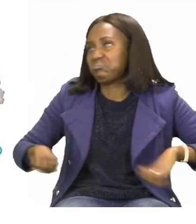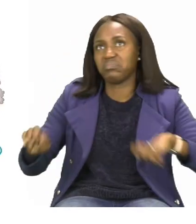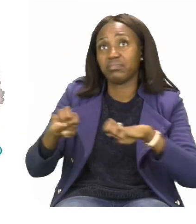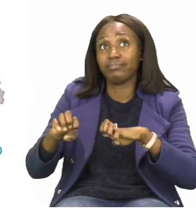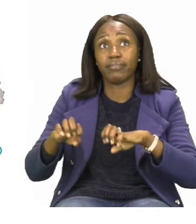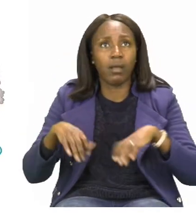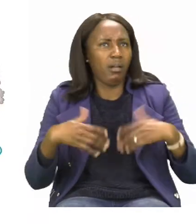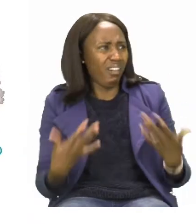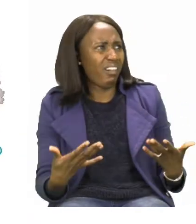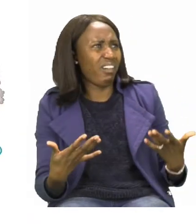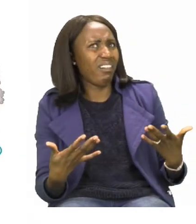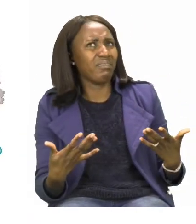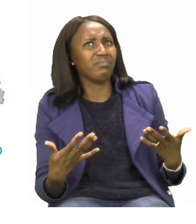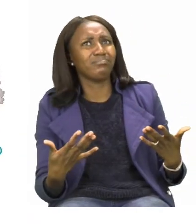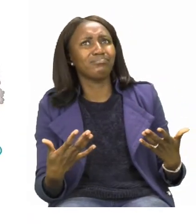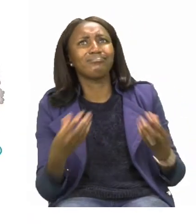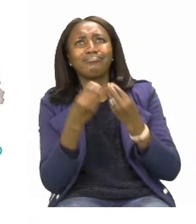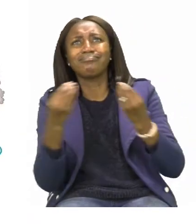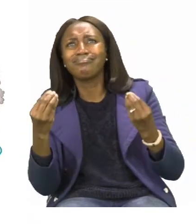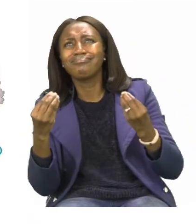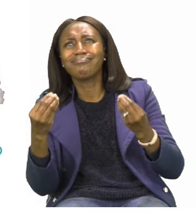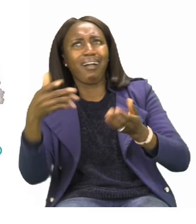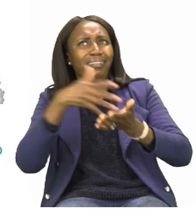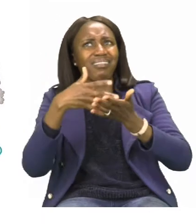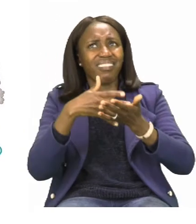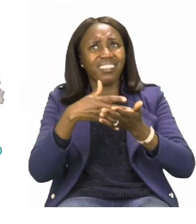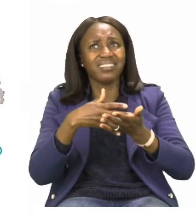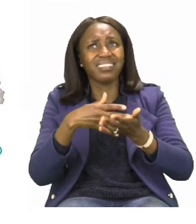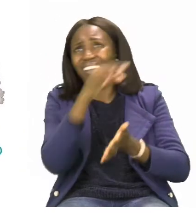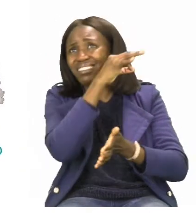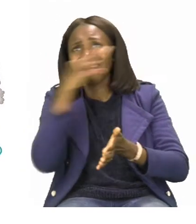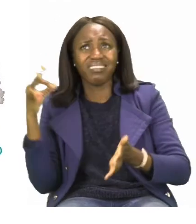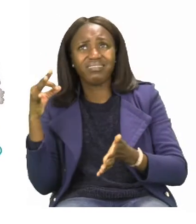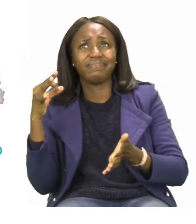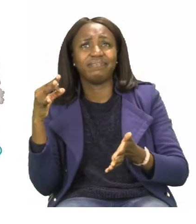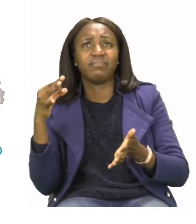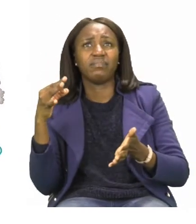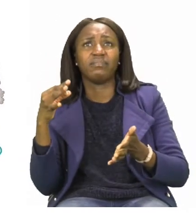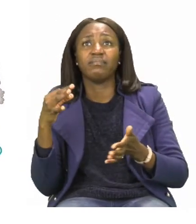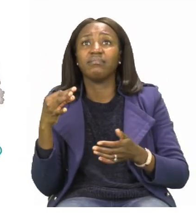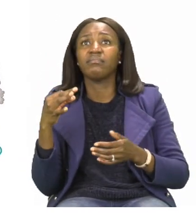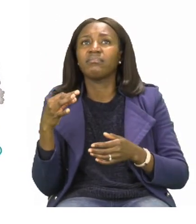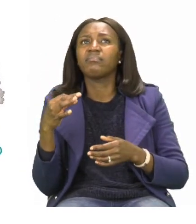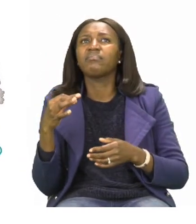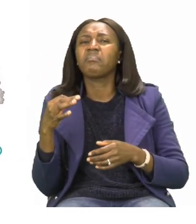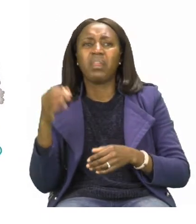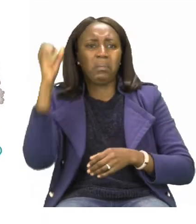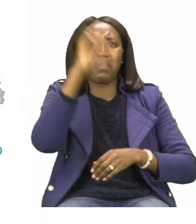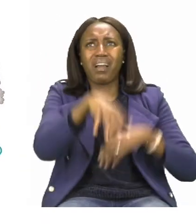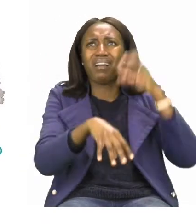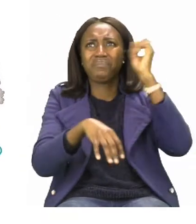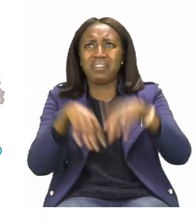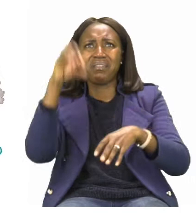Some children are just lazy and selfish. They think if they